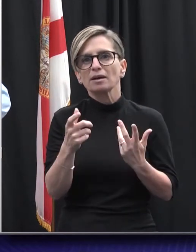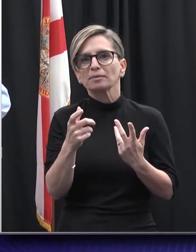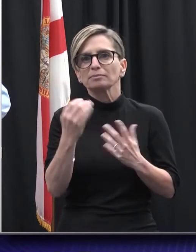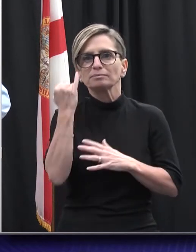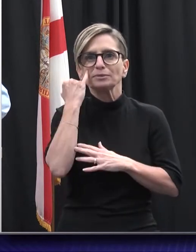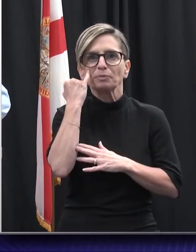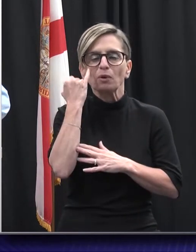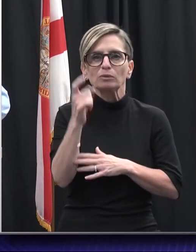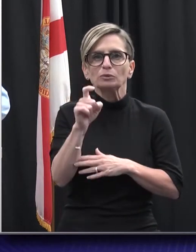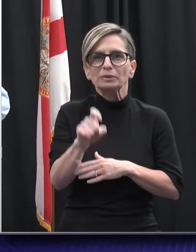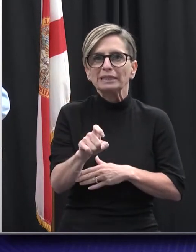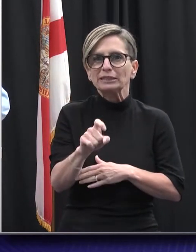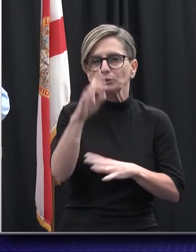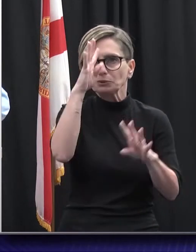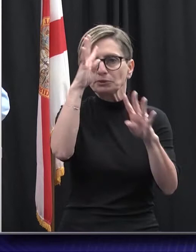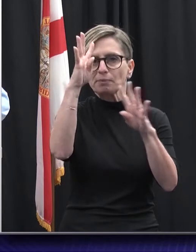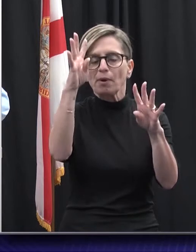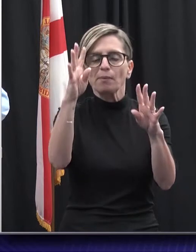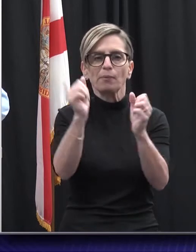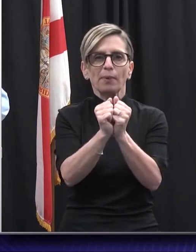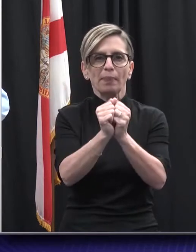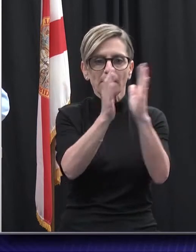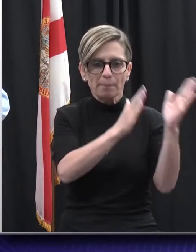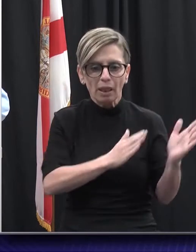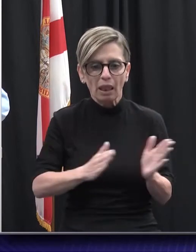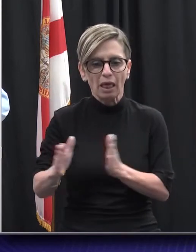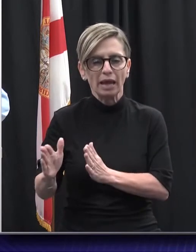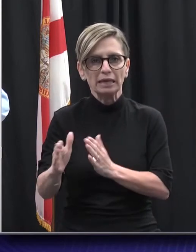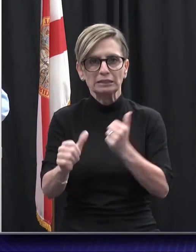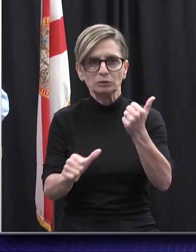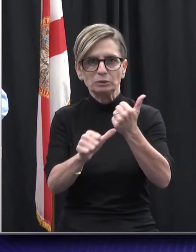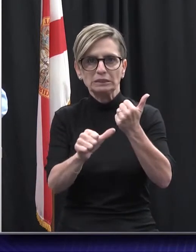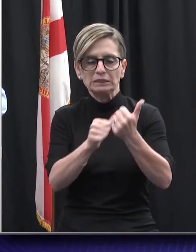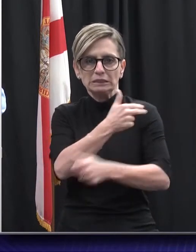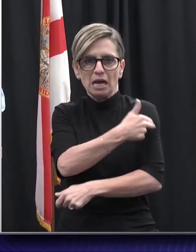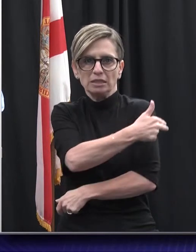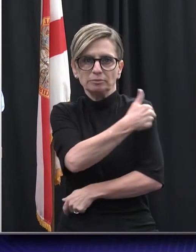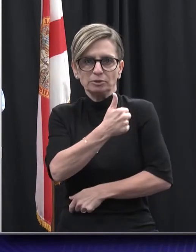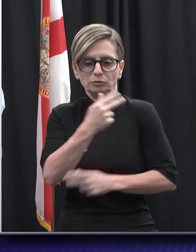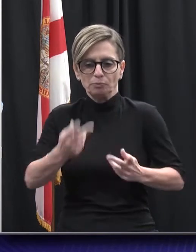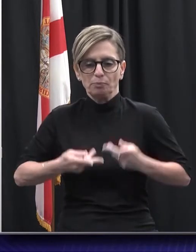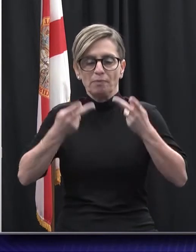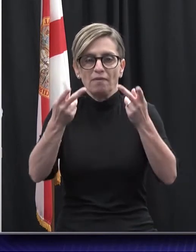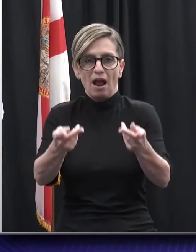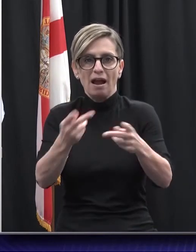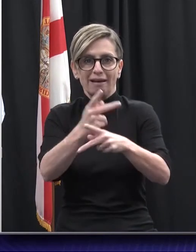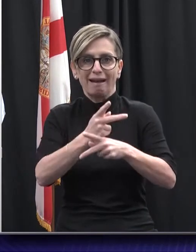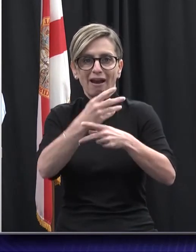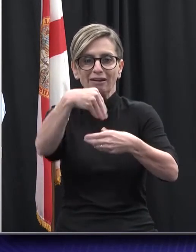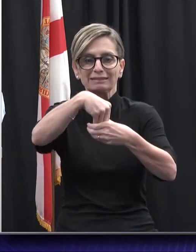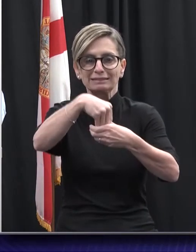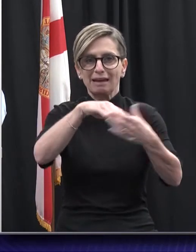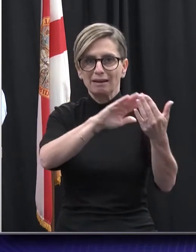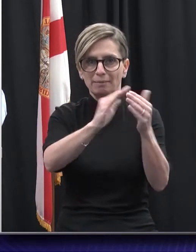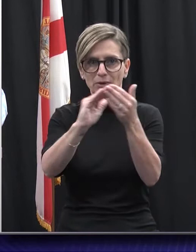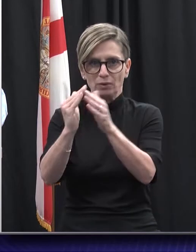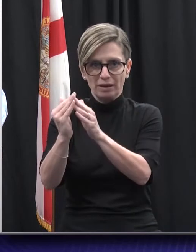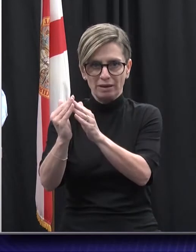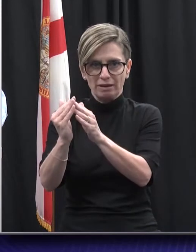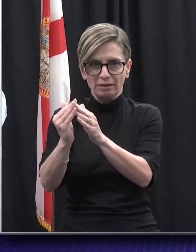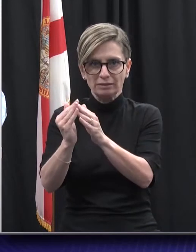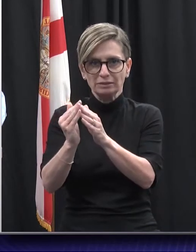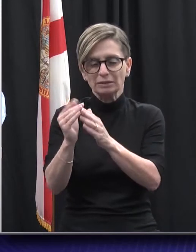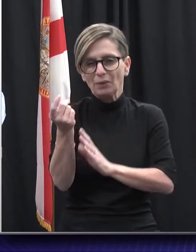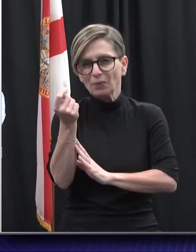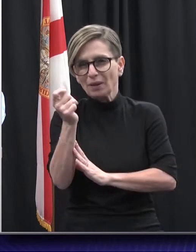strategy where we could assist the hospitals to provide care in the community. So one thing that we will be sending out a little bit